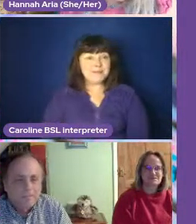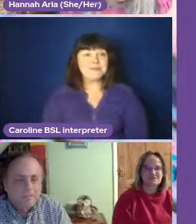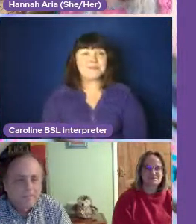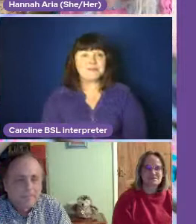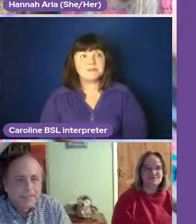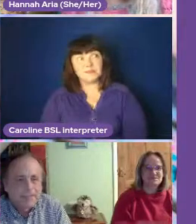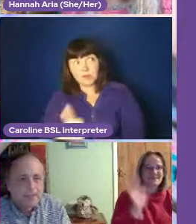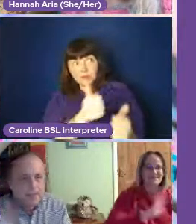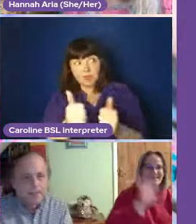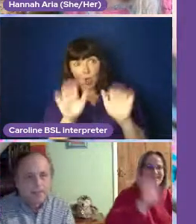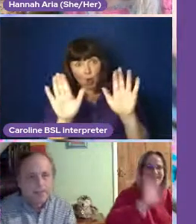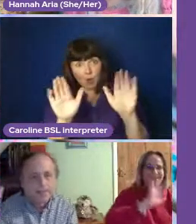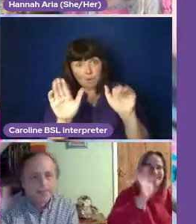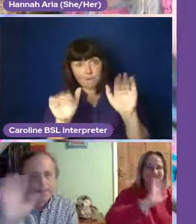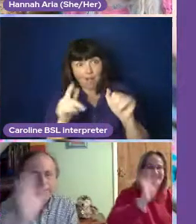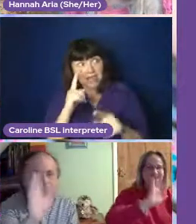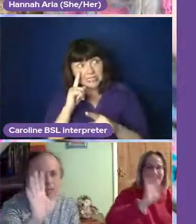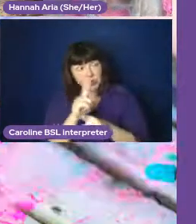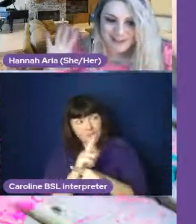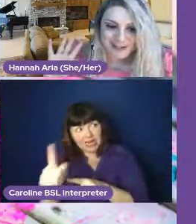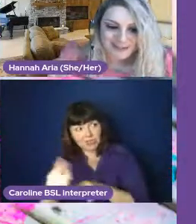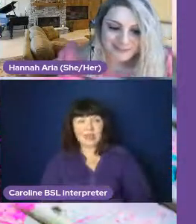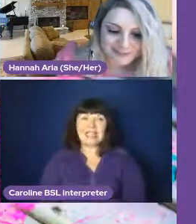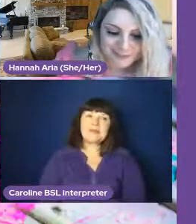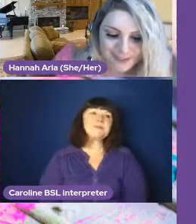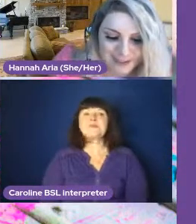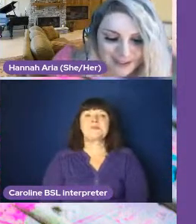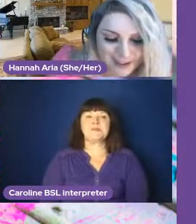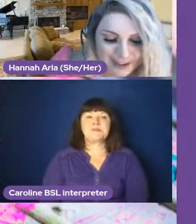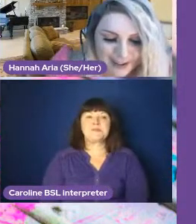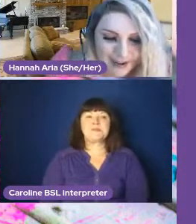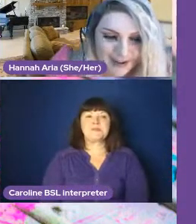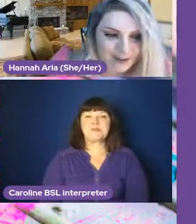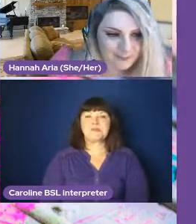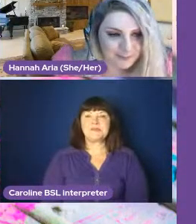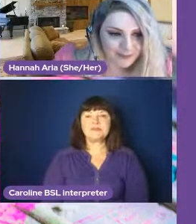goodbye for now. Hopefully see you next week as well. Bye for now.